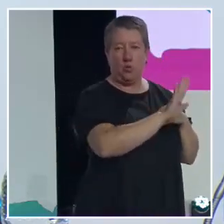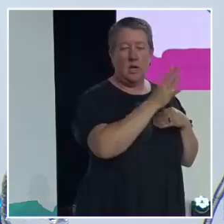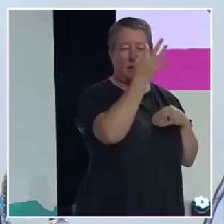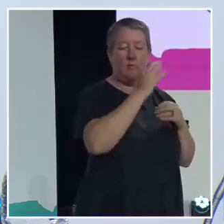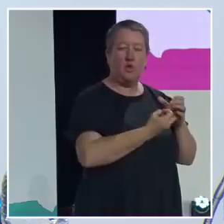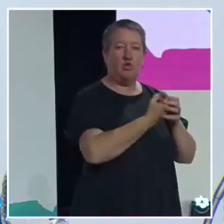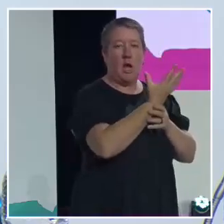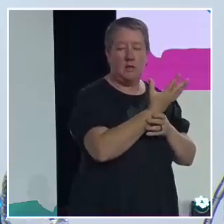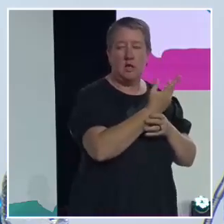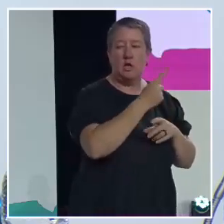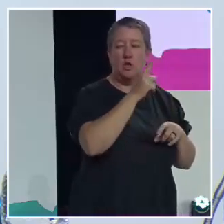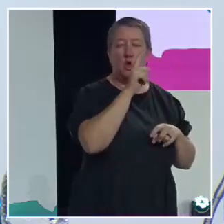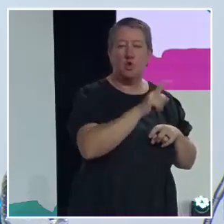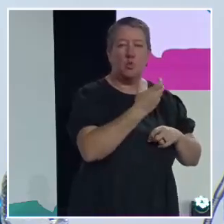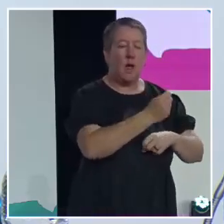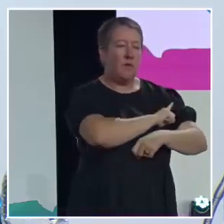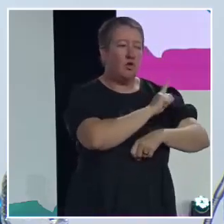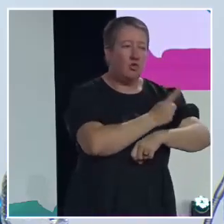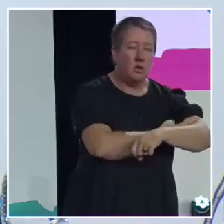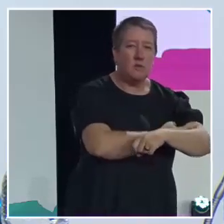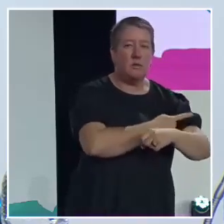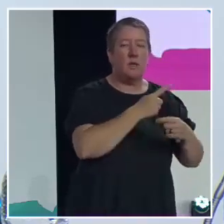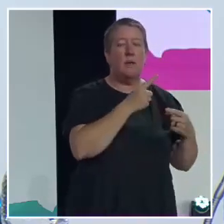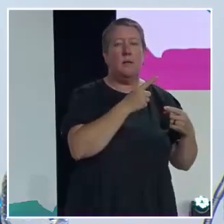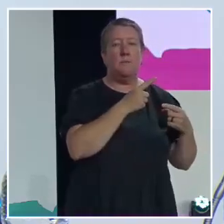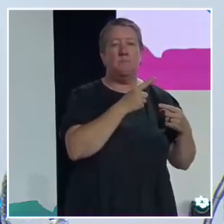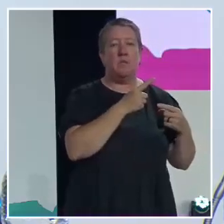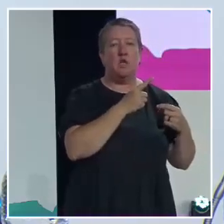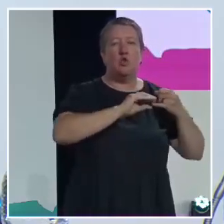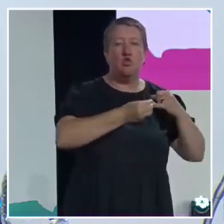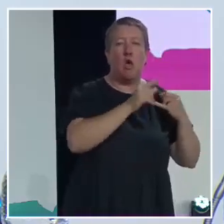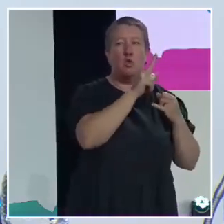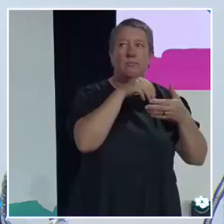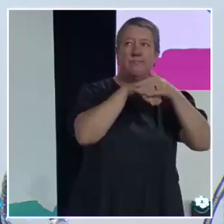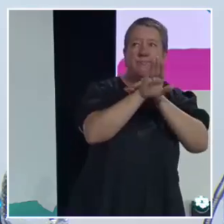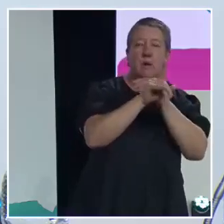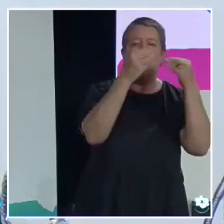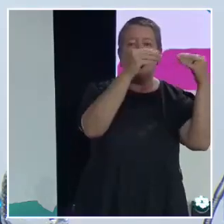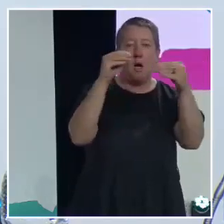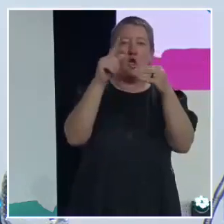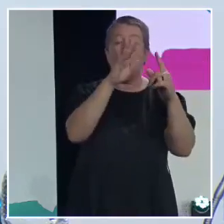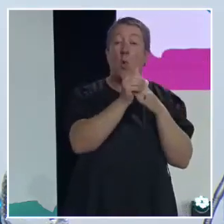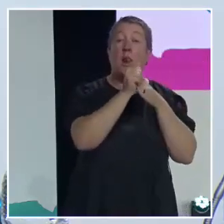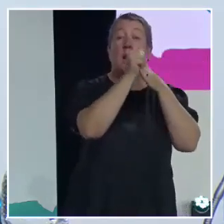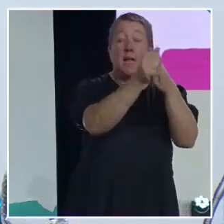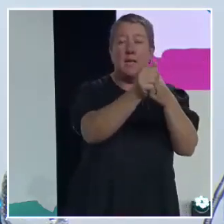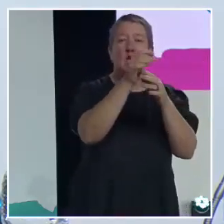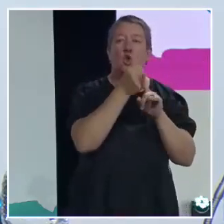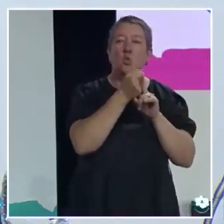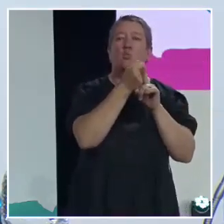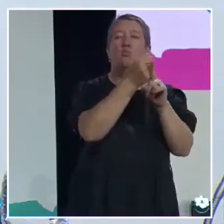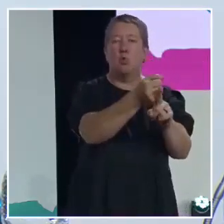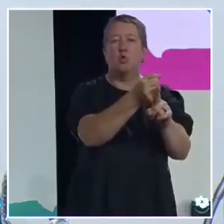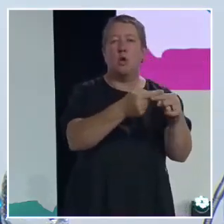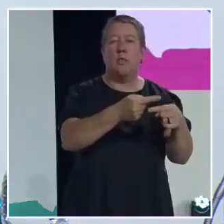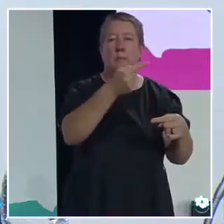great risk-bearing capacity. They should be in the leadership role and try to create market, to be on the frontier, to push the boundary. But